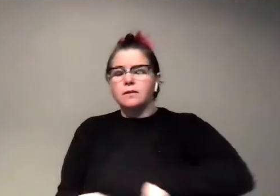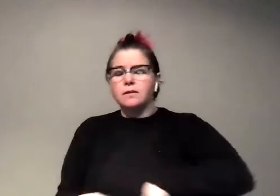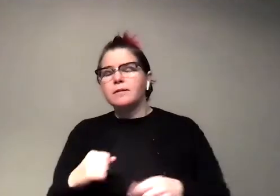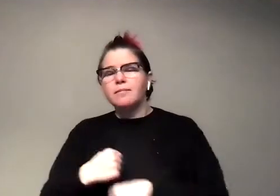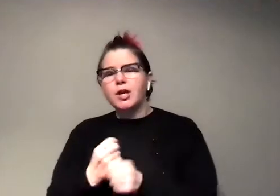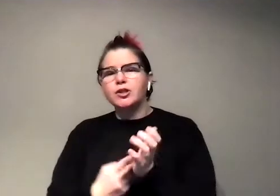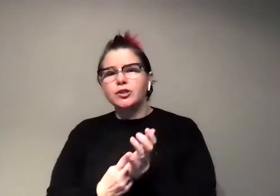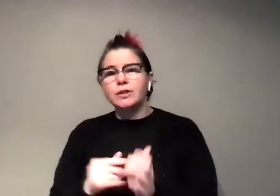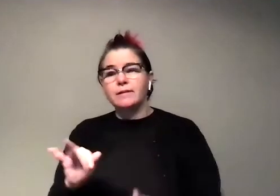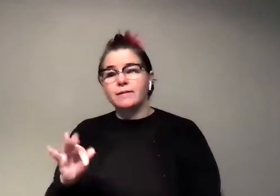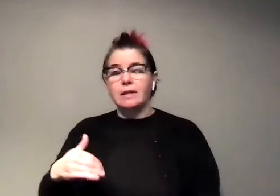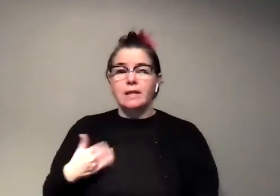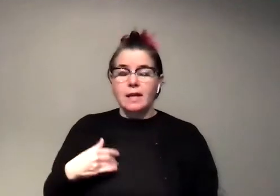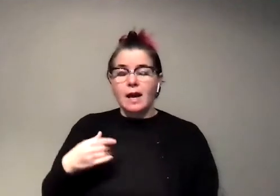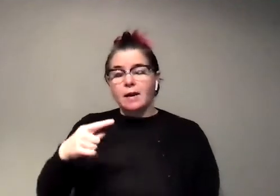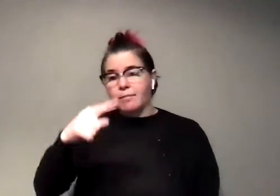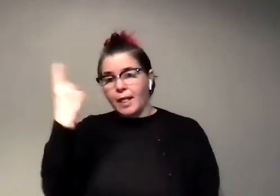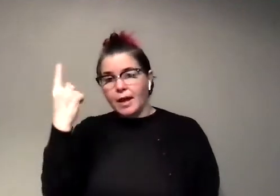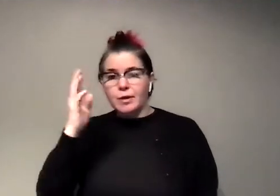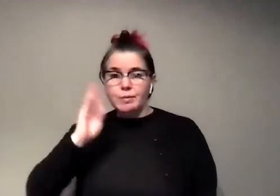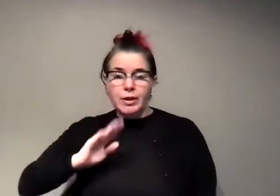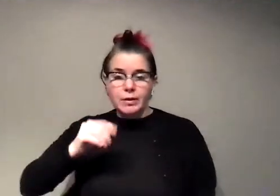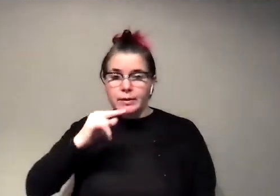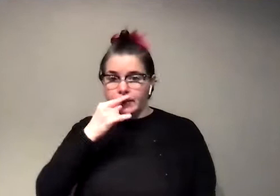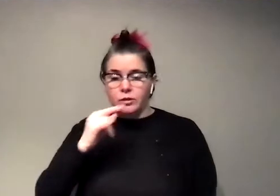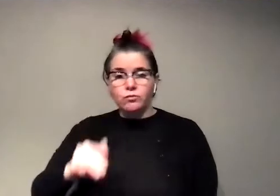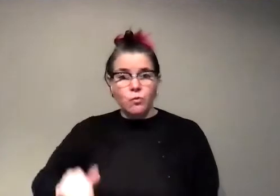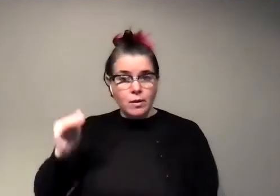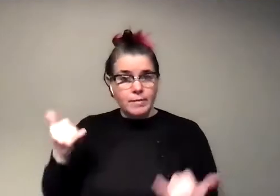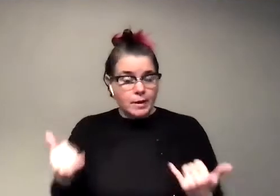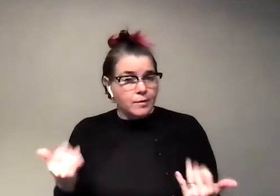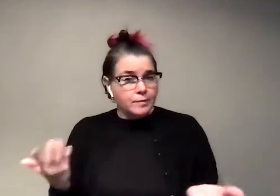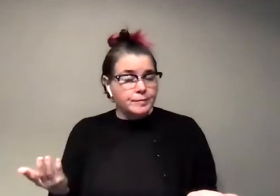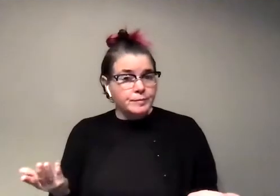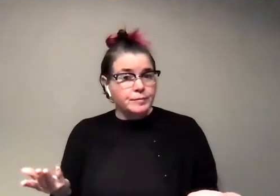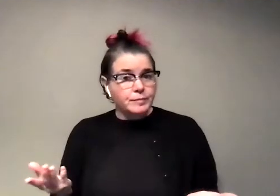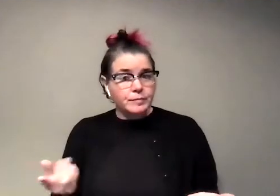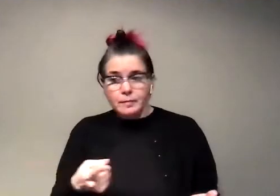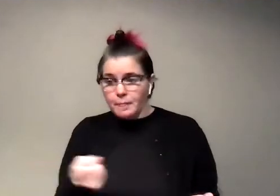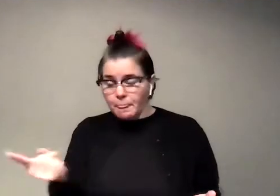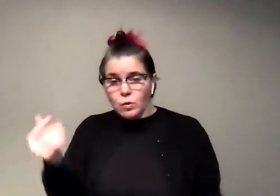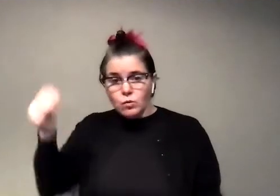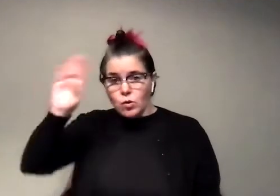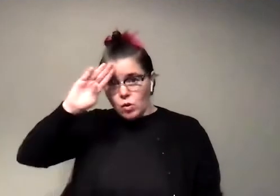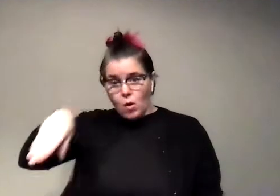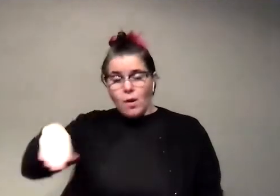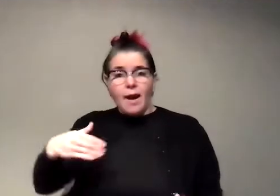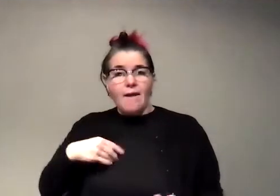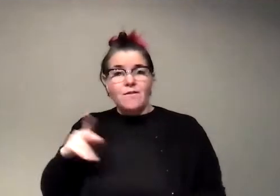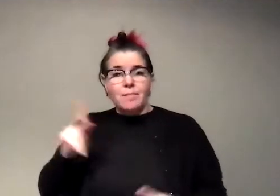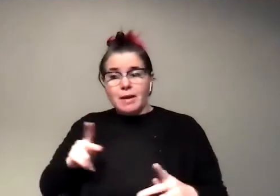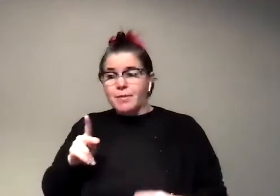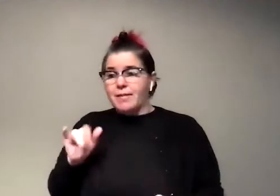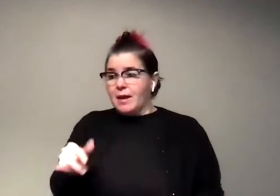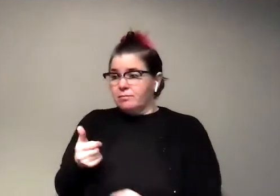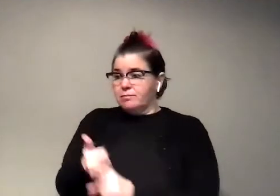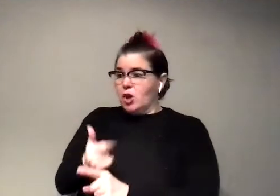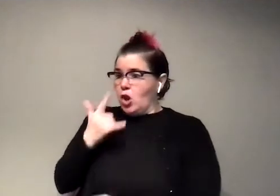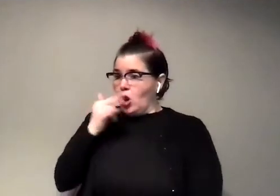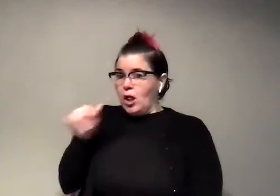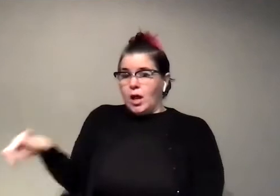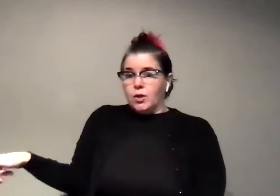are a young black or brown kid growing up, you know that there are people that look like